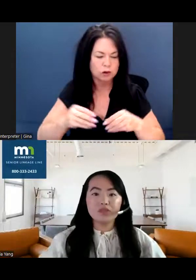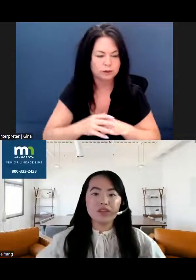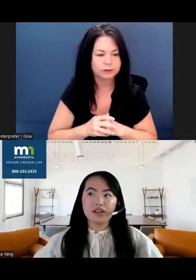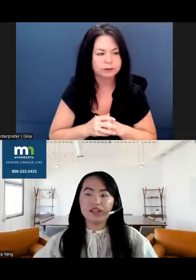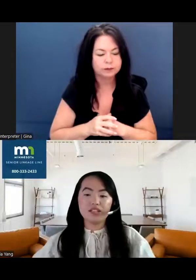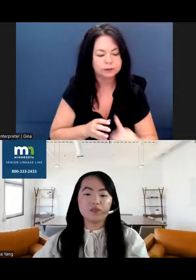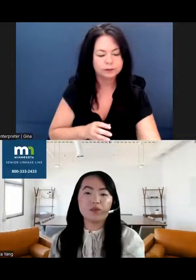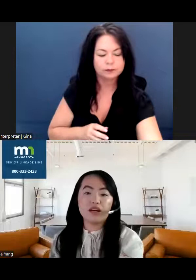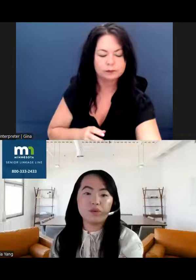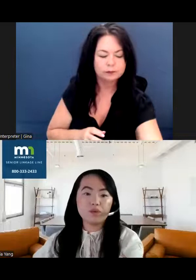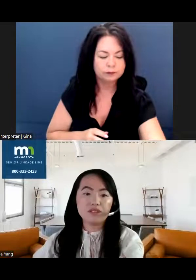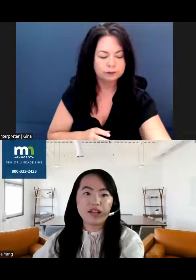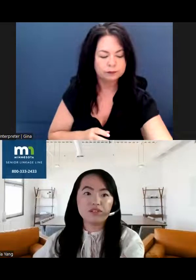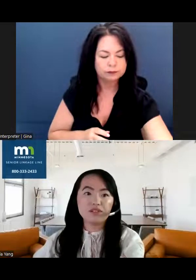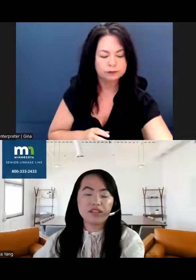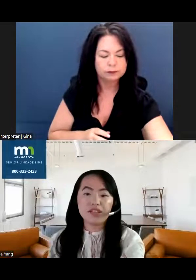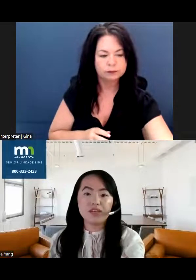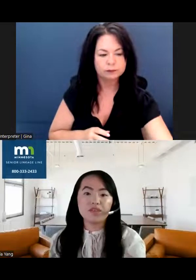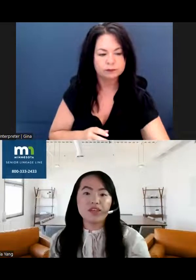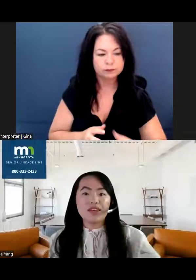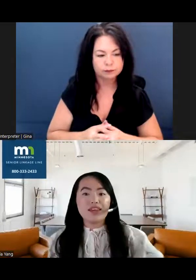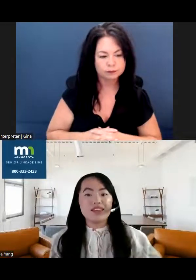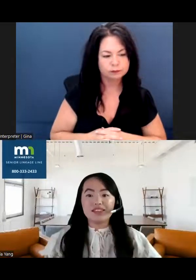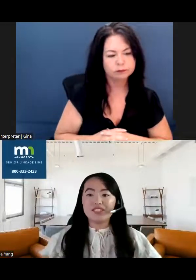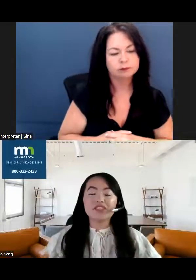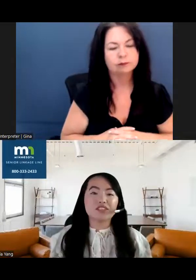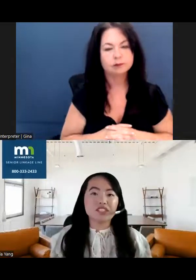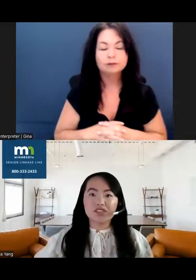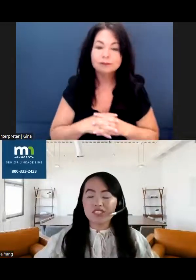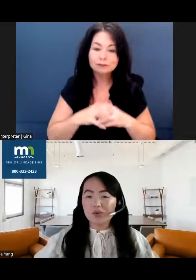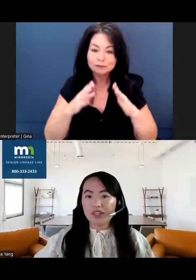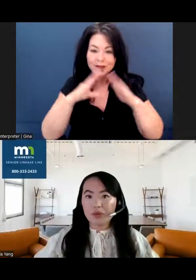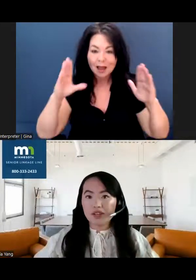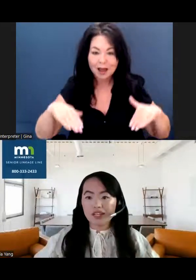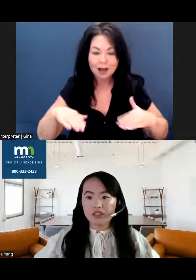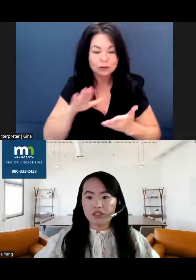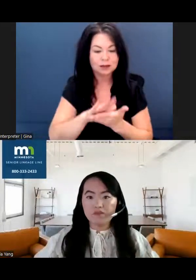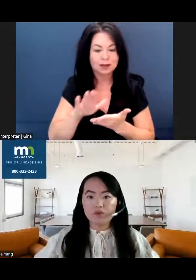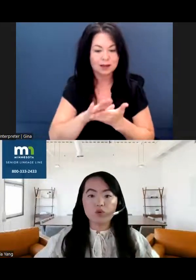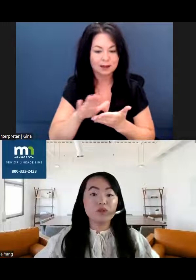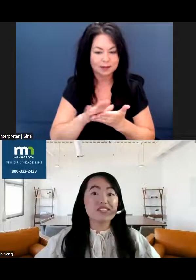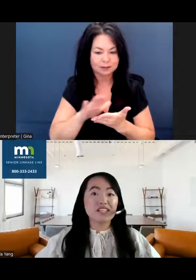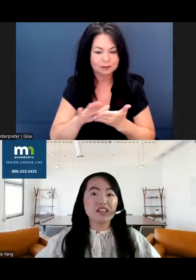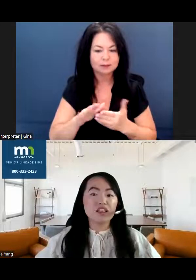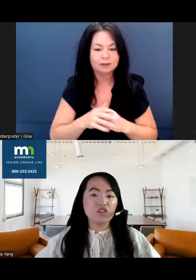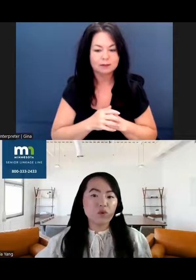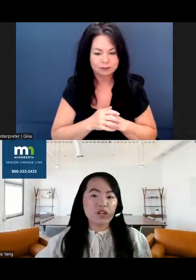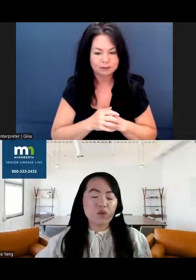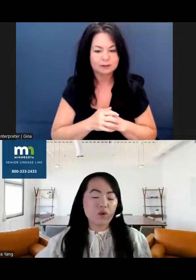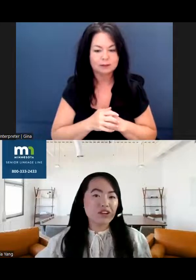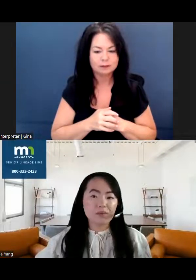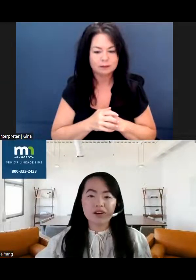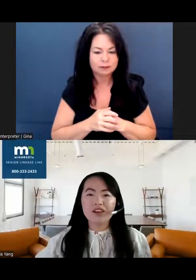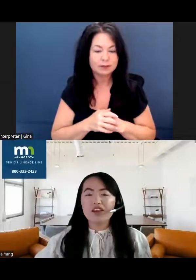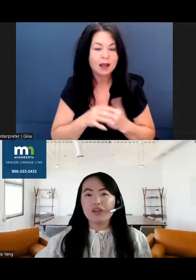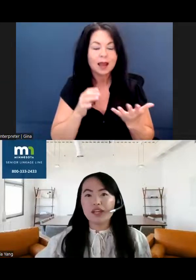The next one here is with house cleaning. This is another service that we can help connect you to. When visiting a loved one